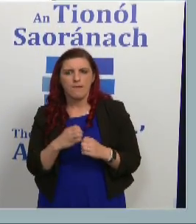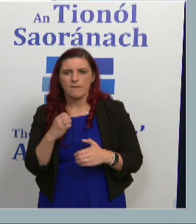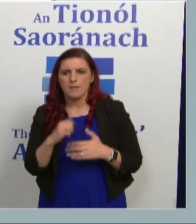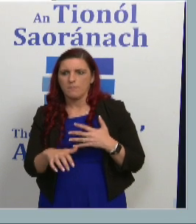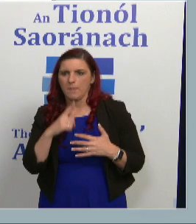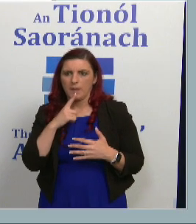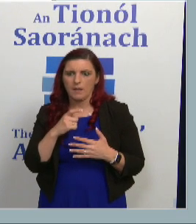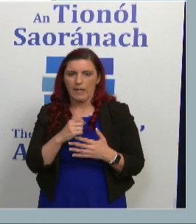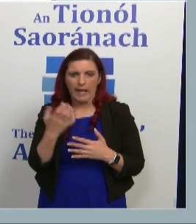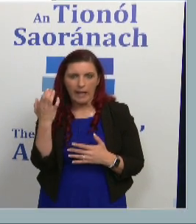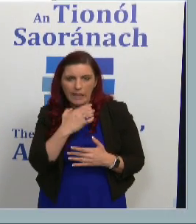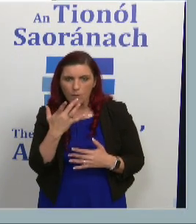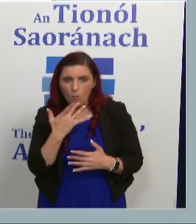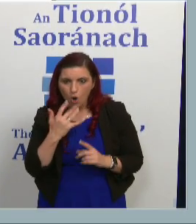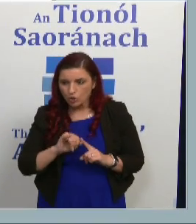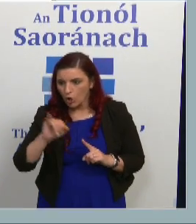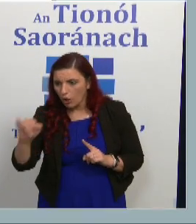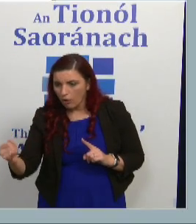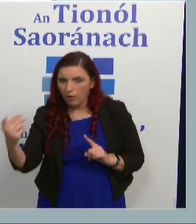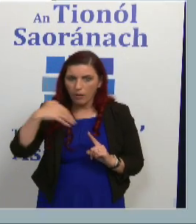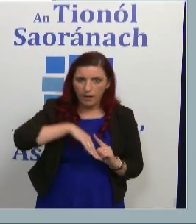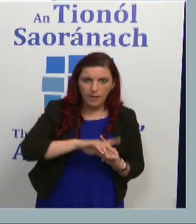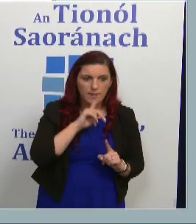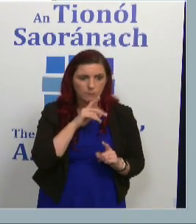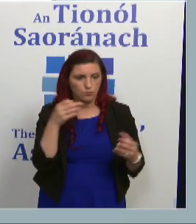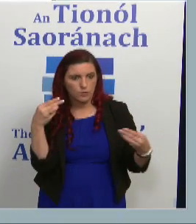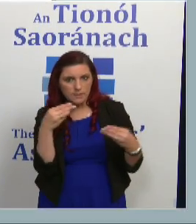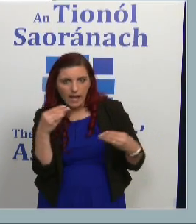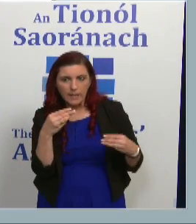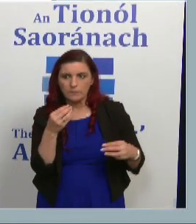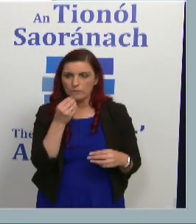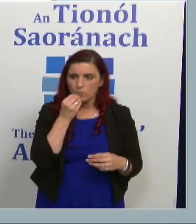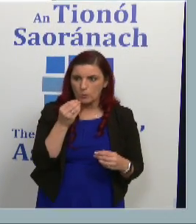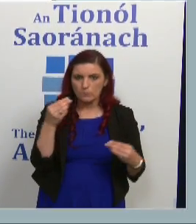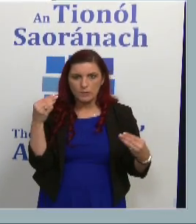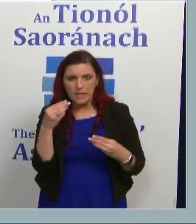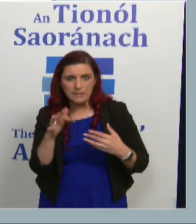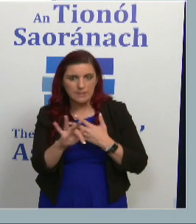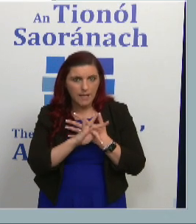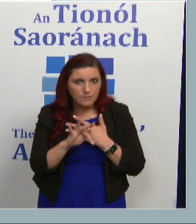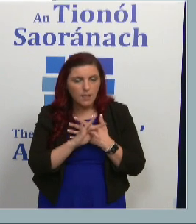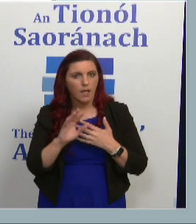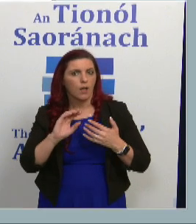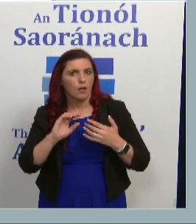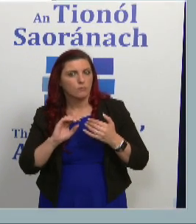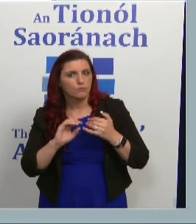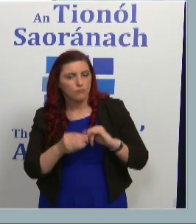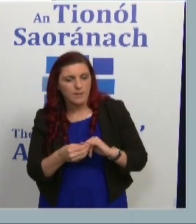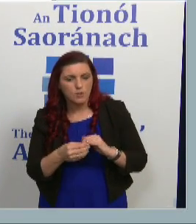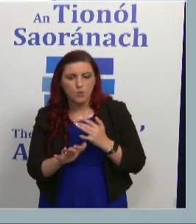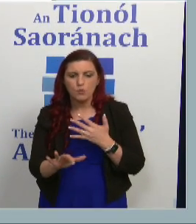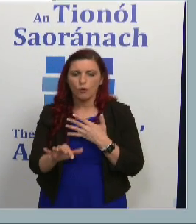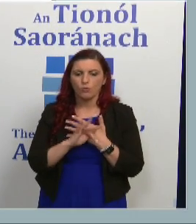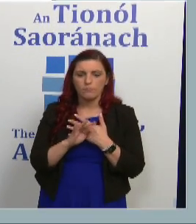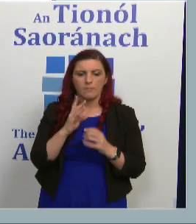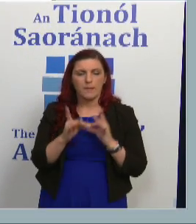water from the remote hills. It guards his food safety. It tries to make